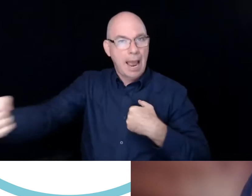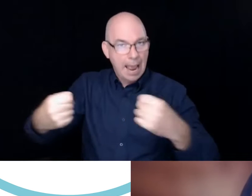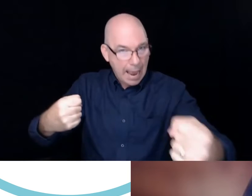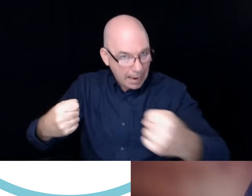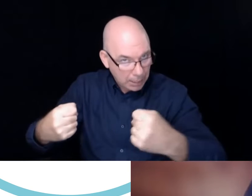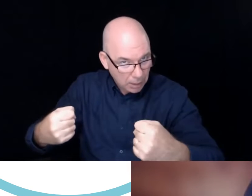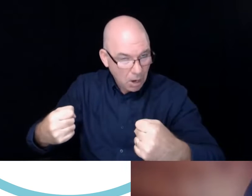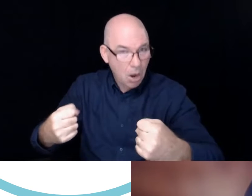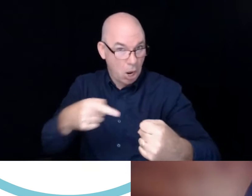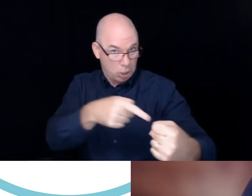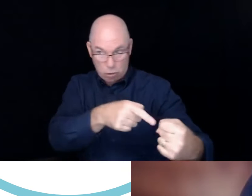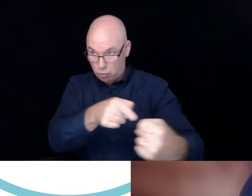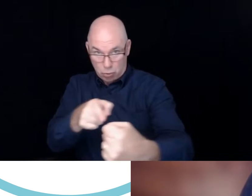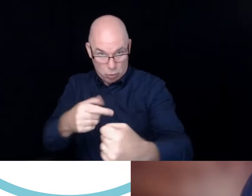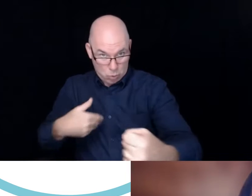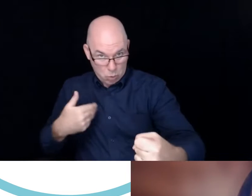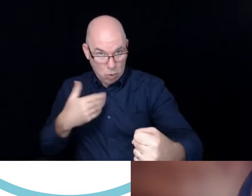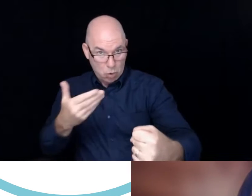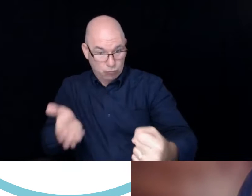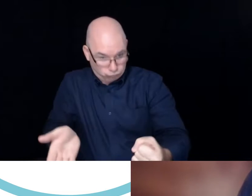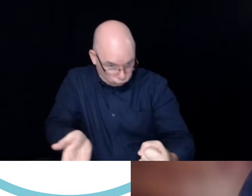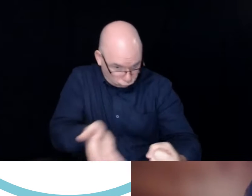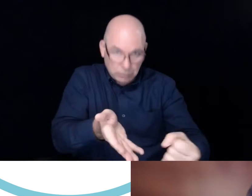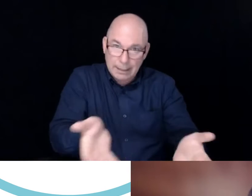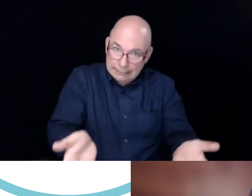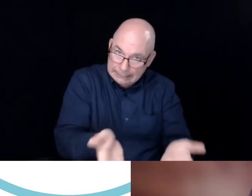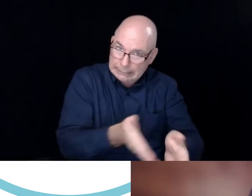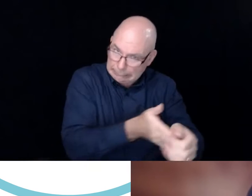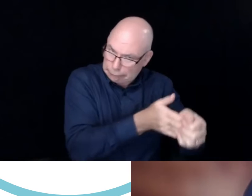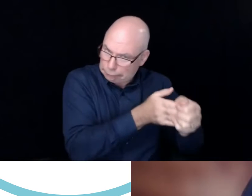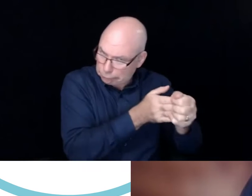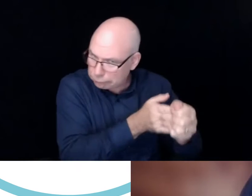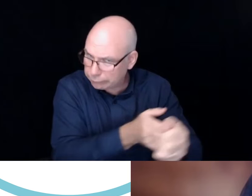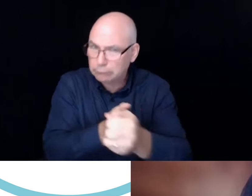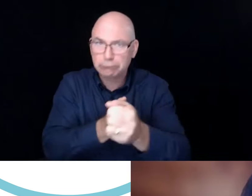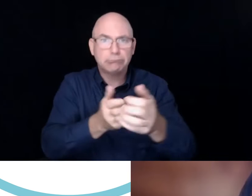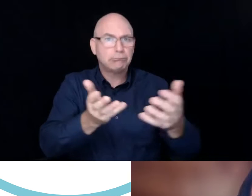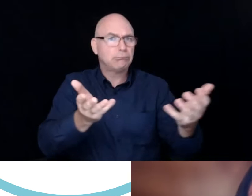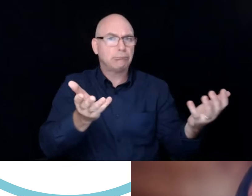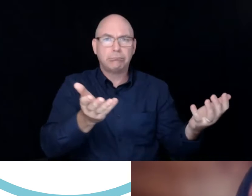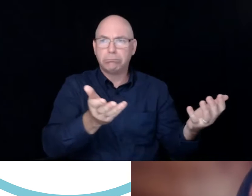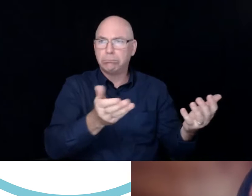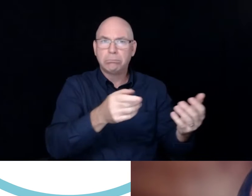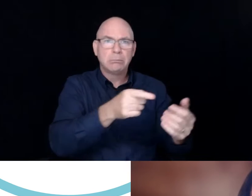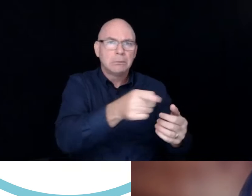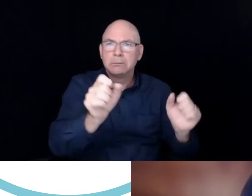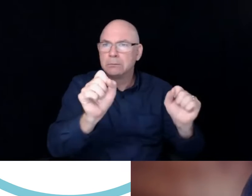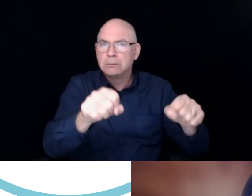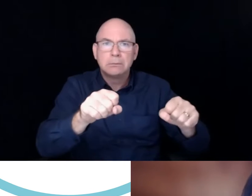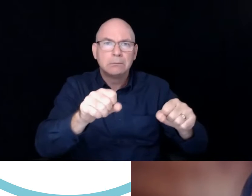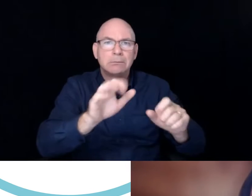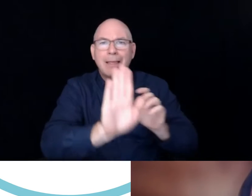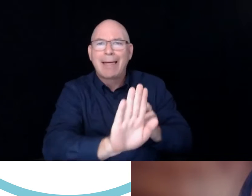put youth in positions where you can lead, they can lead, and they can provide the insights